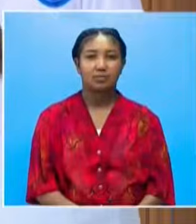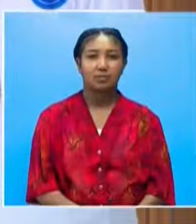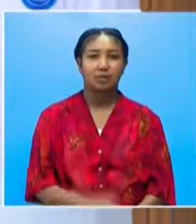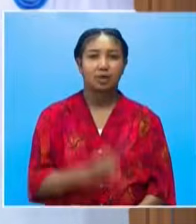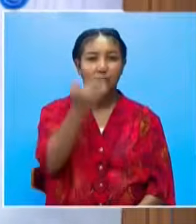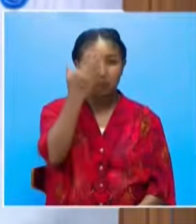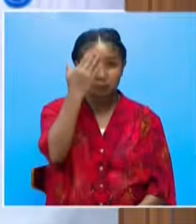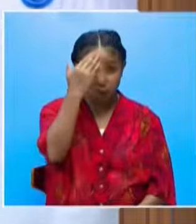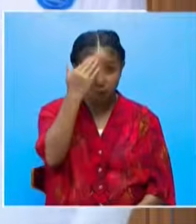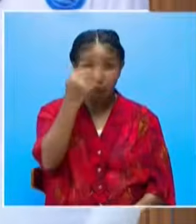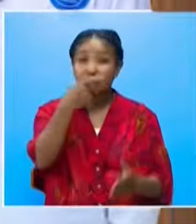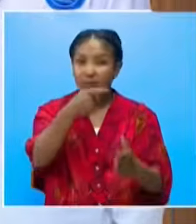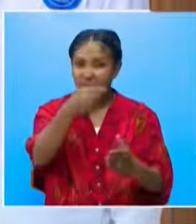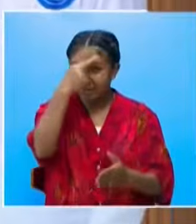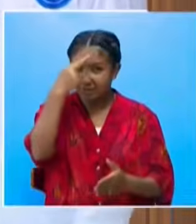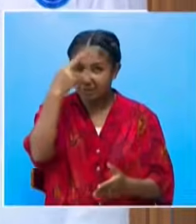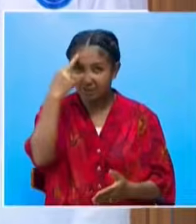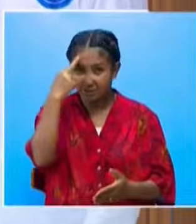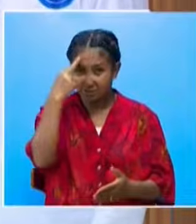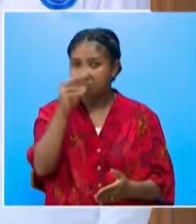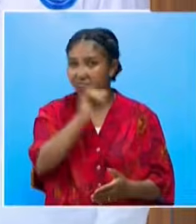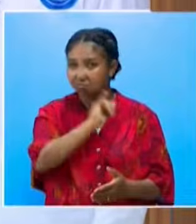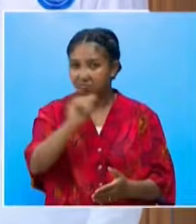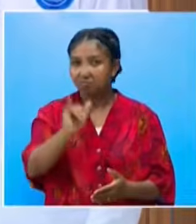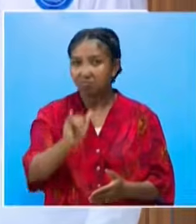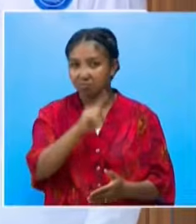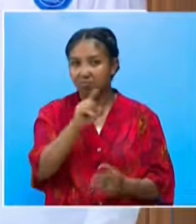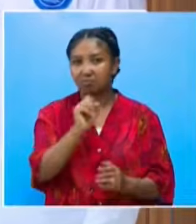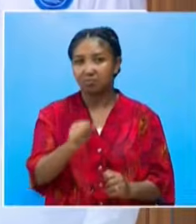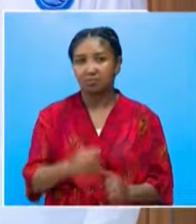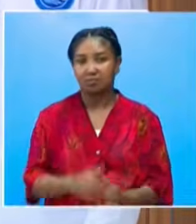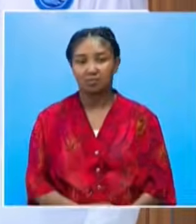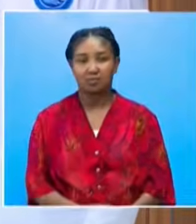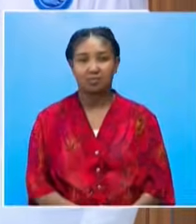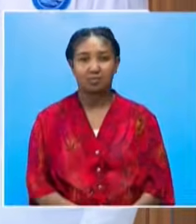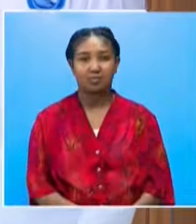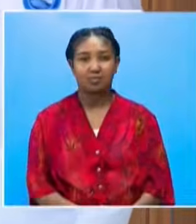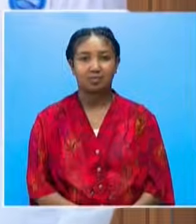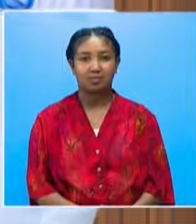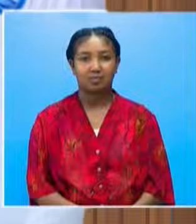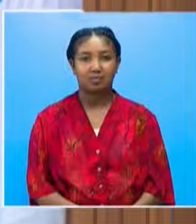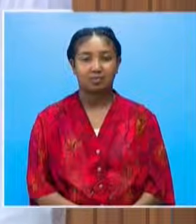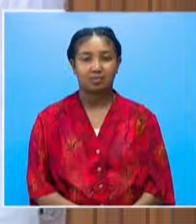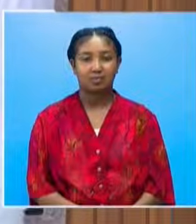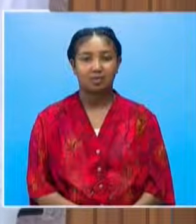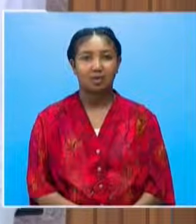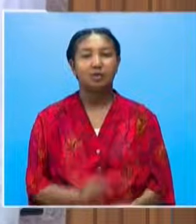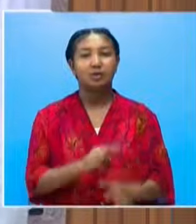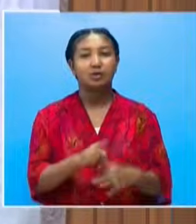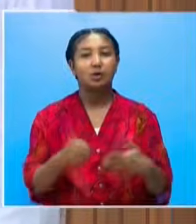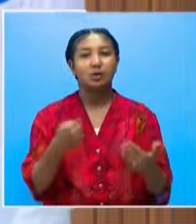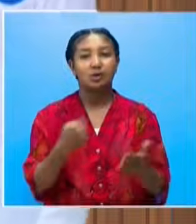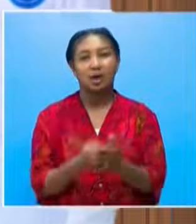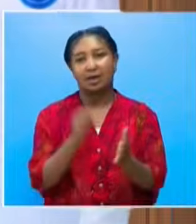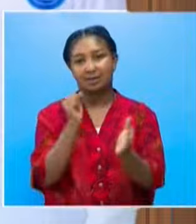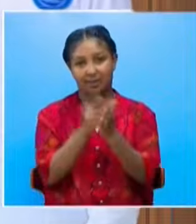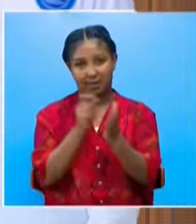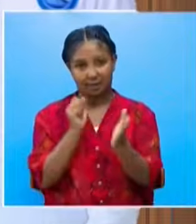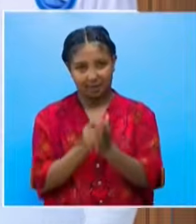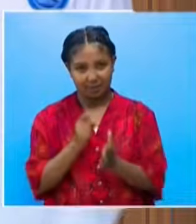know the reason, you can ask such kinds of words. Okay? So these are the